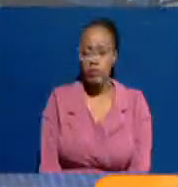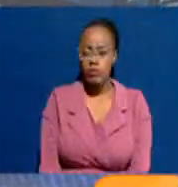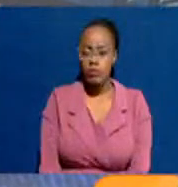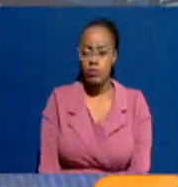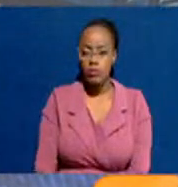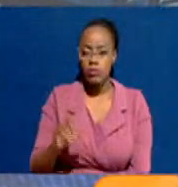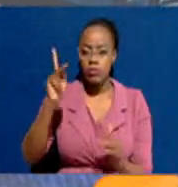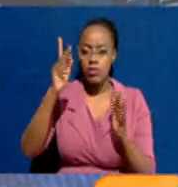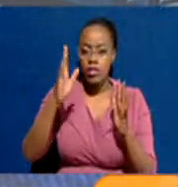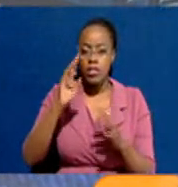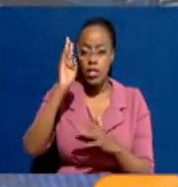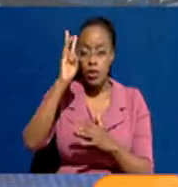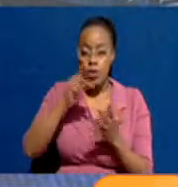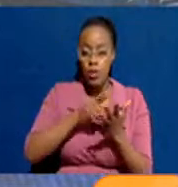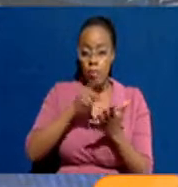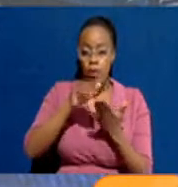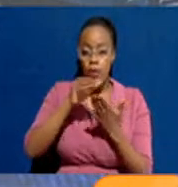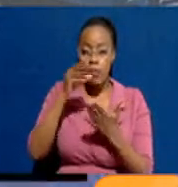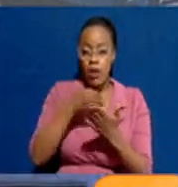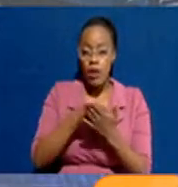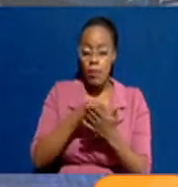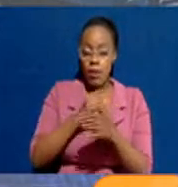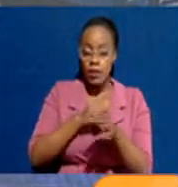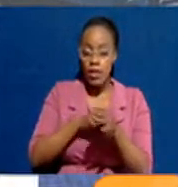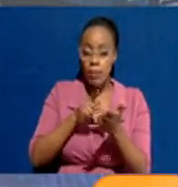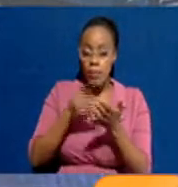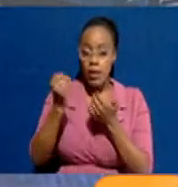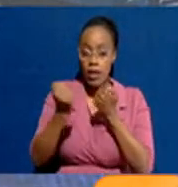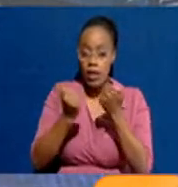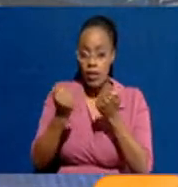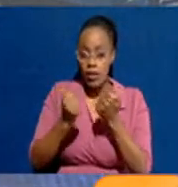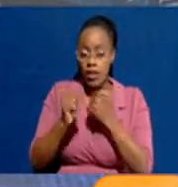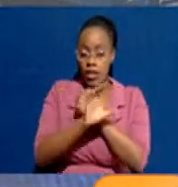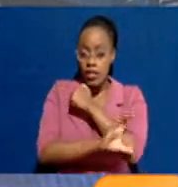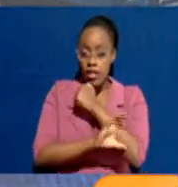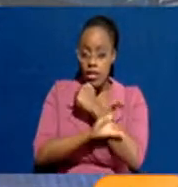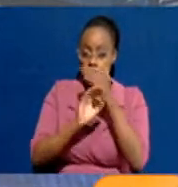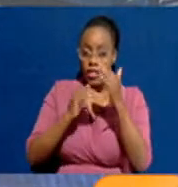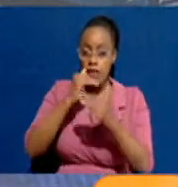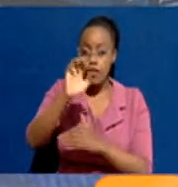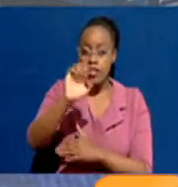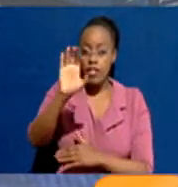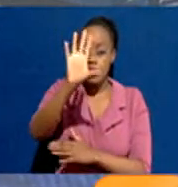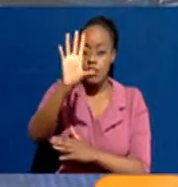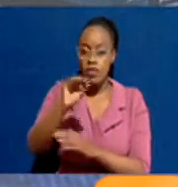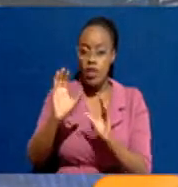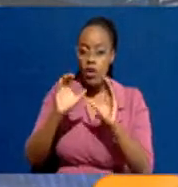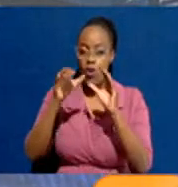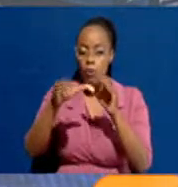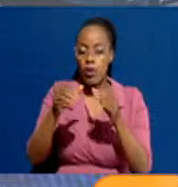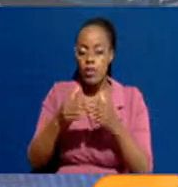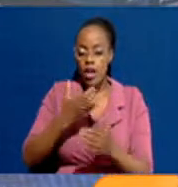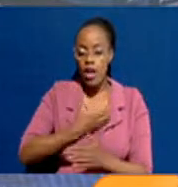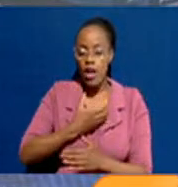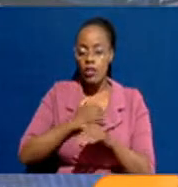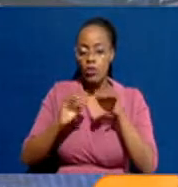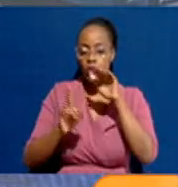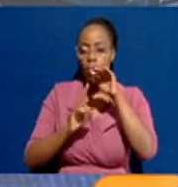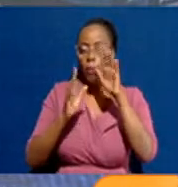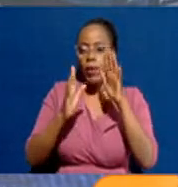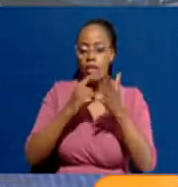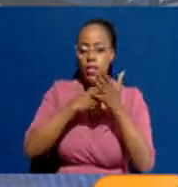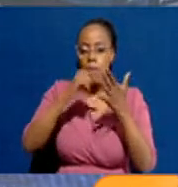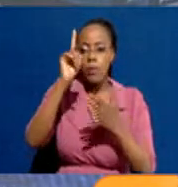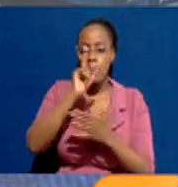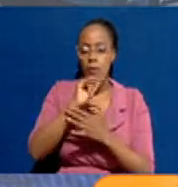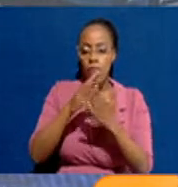Kenyans will have to part with more money when purchasing a vehicle in the country after the East African Community Council of Ministers approved